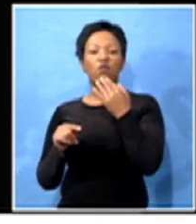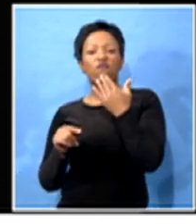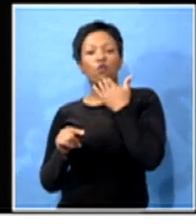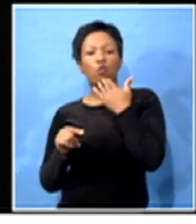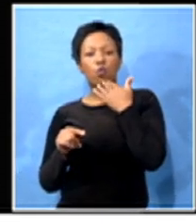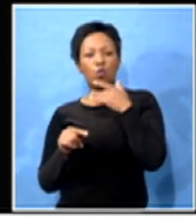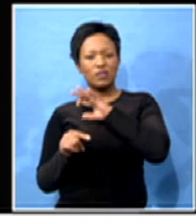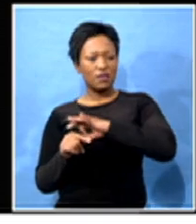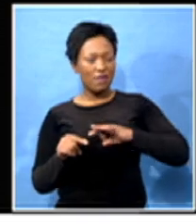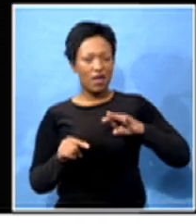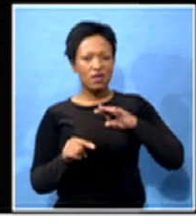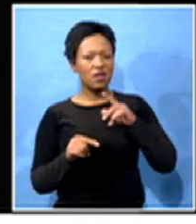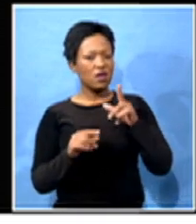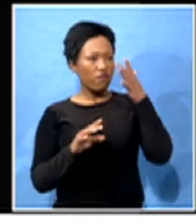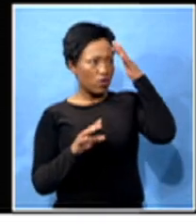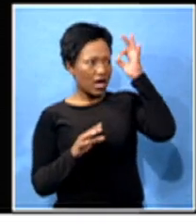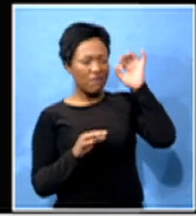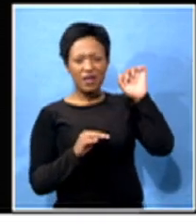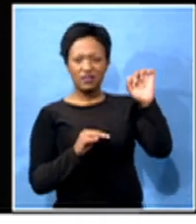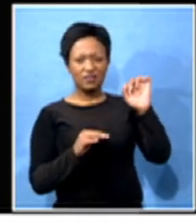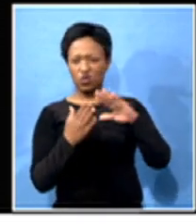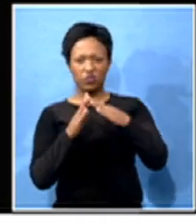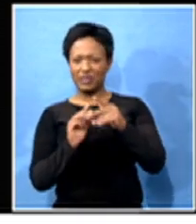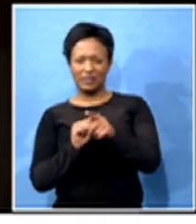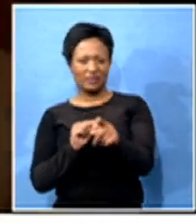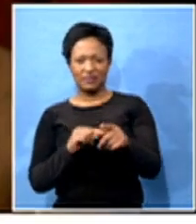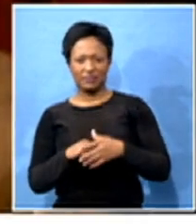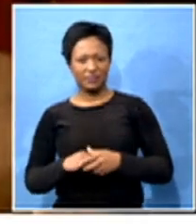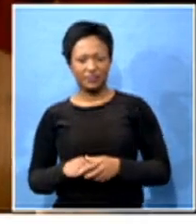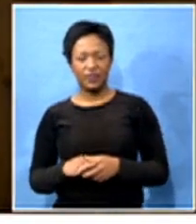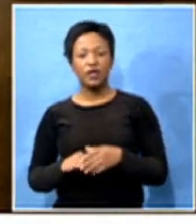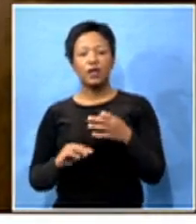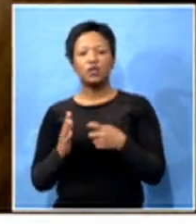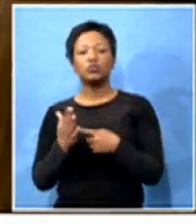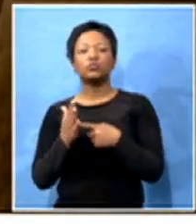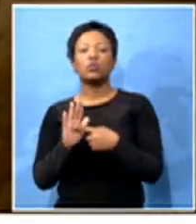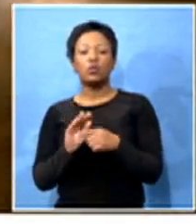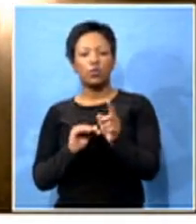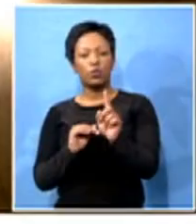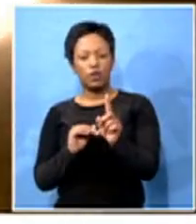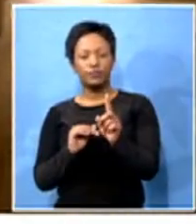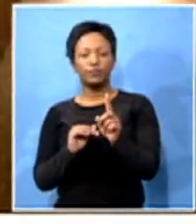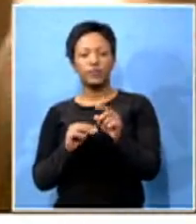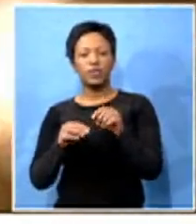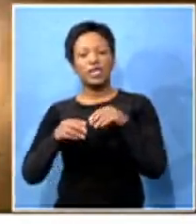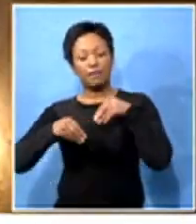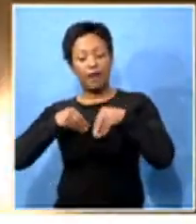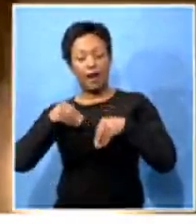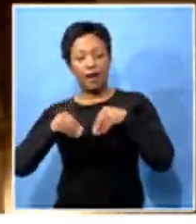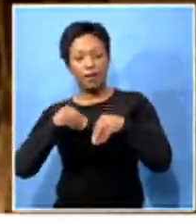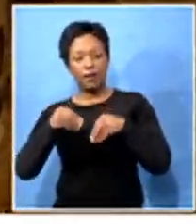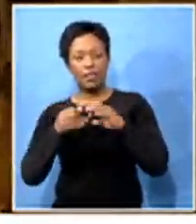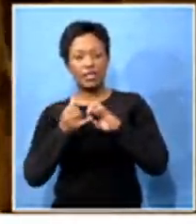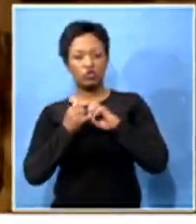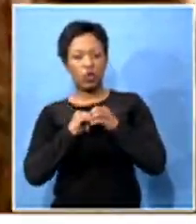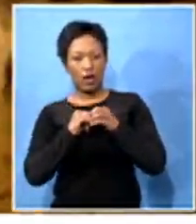and the government. It shows that the mining companies are trying to reach